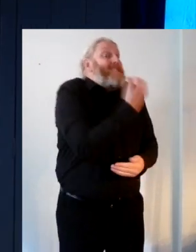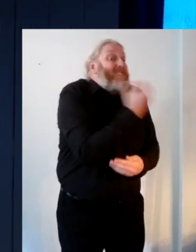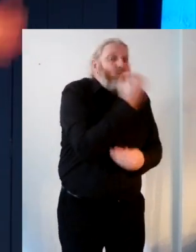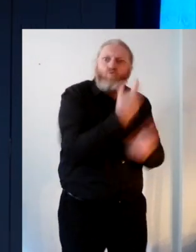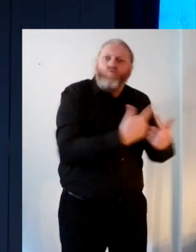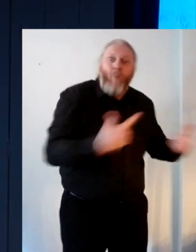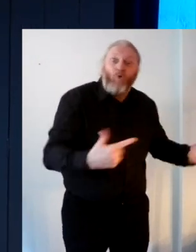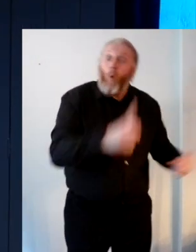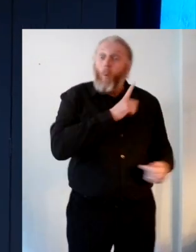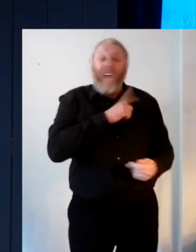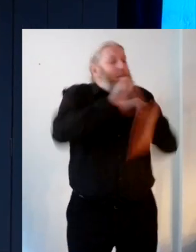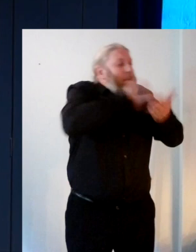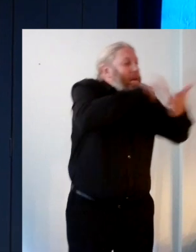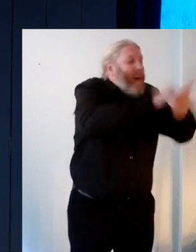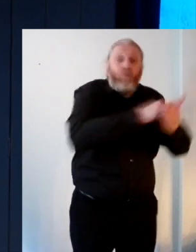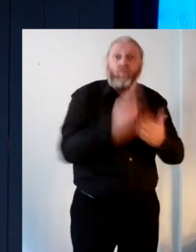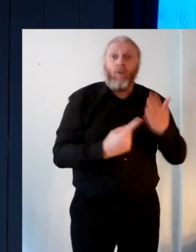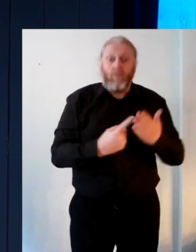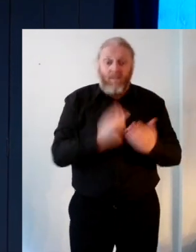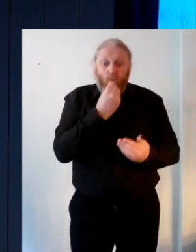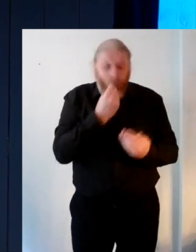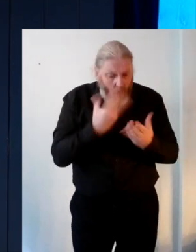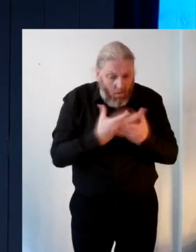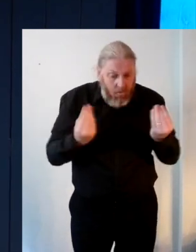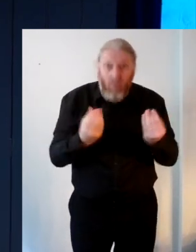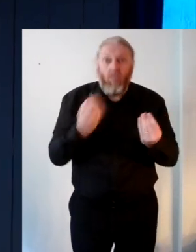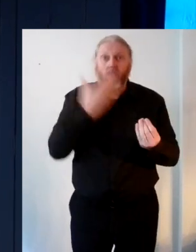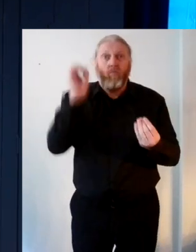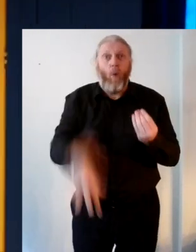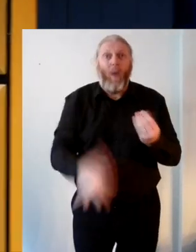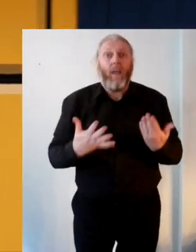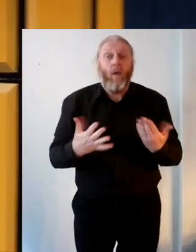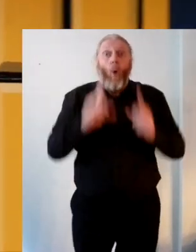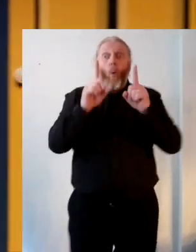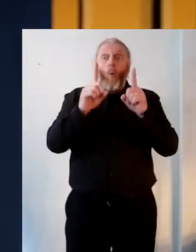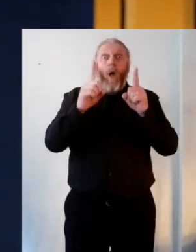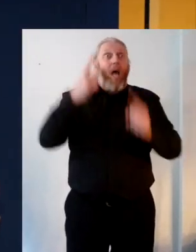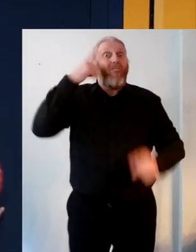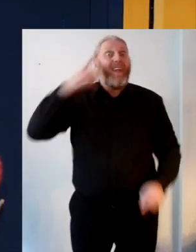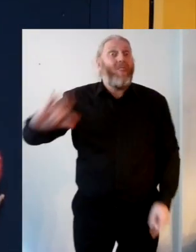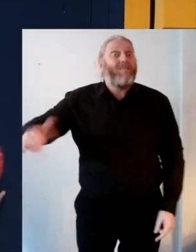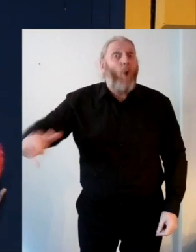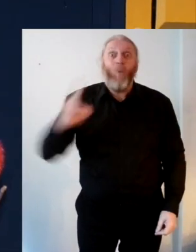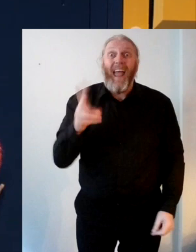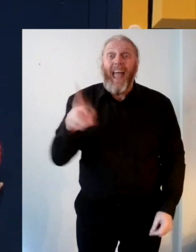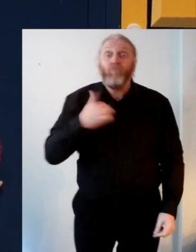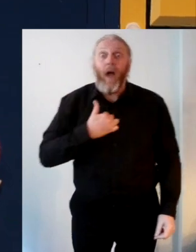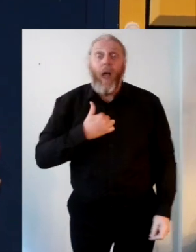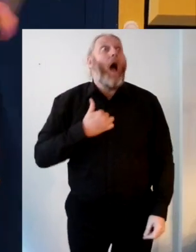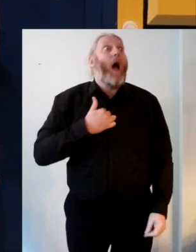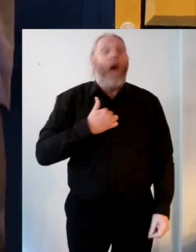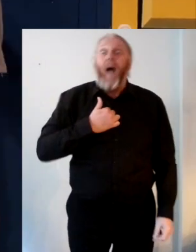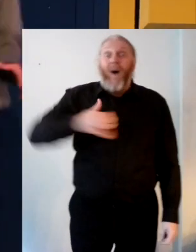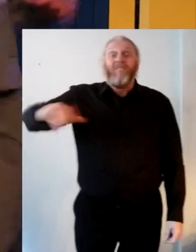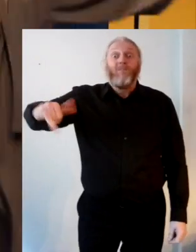end up throwing it out anyway if you buy too much. Right. Oh, I think that's the phone ringing again, isn't it? Yes.